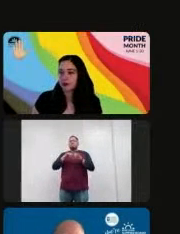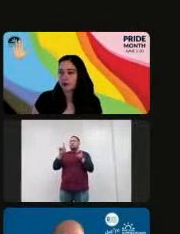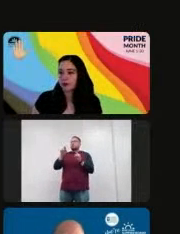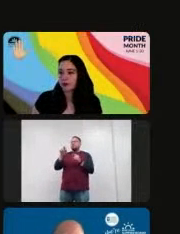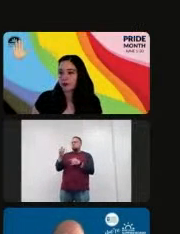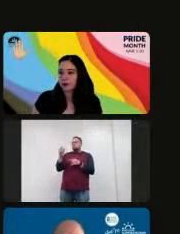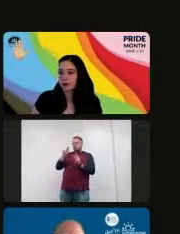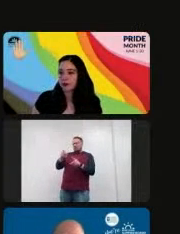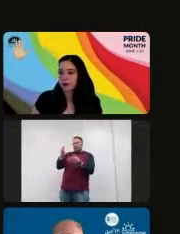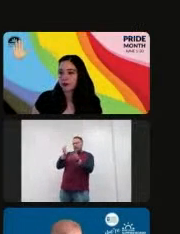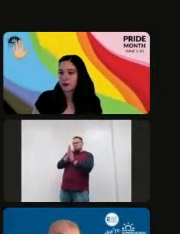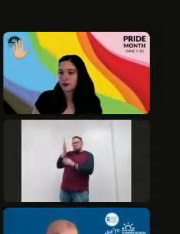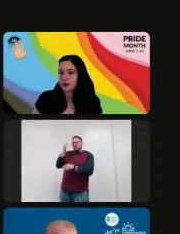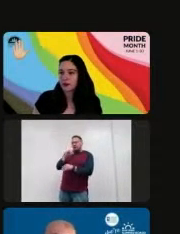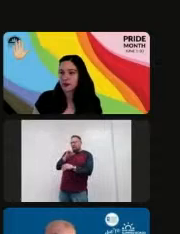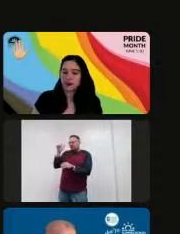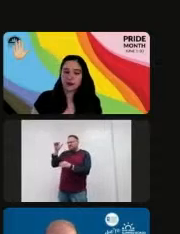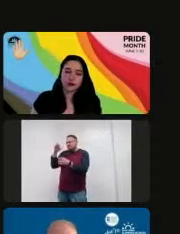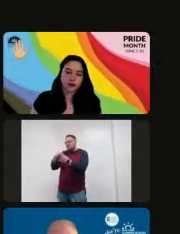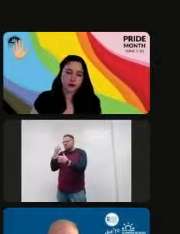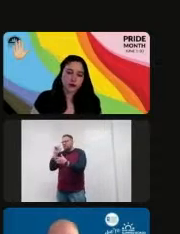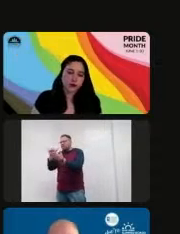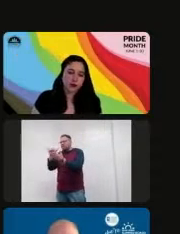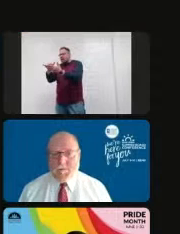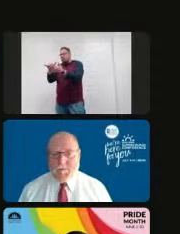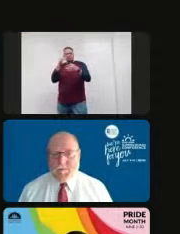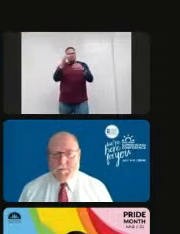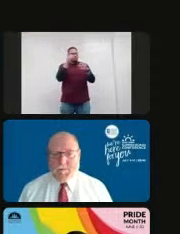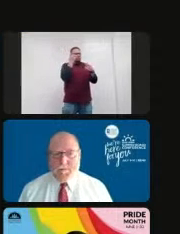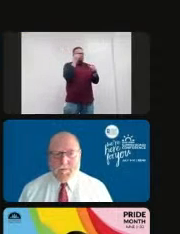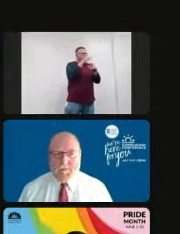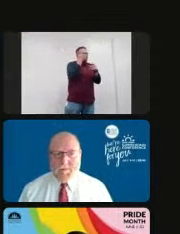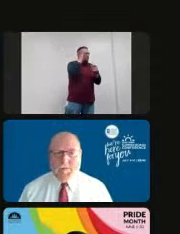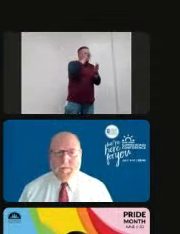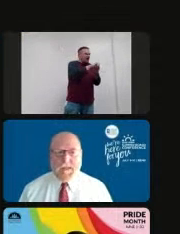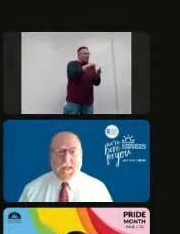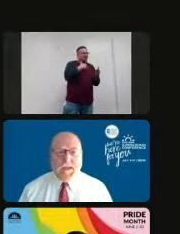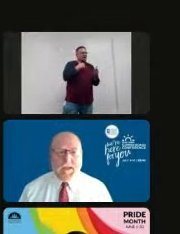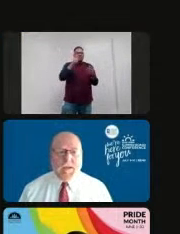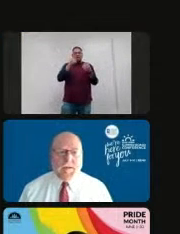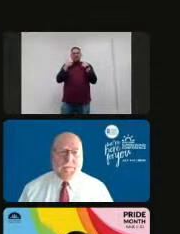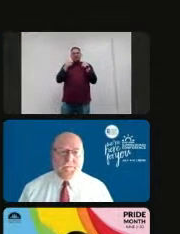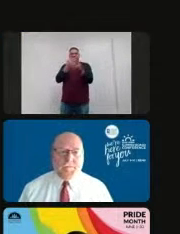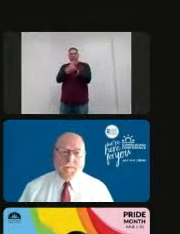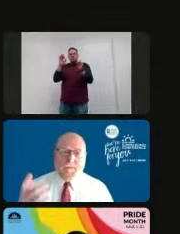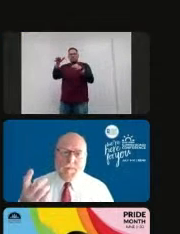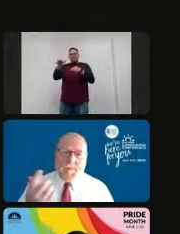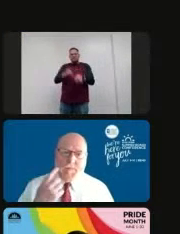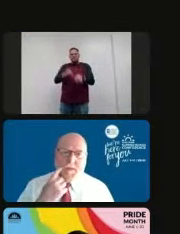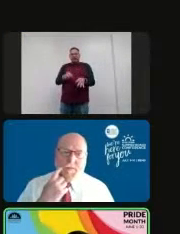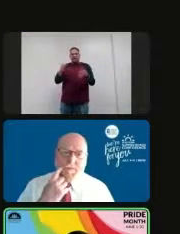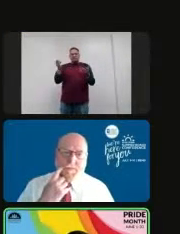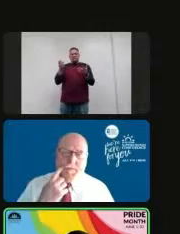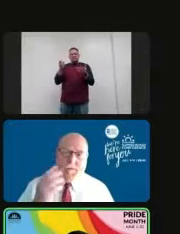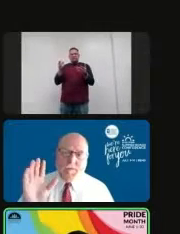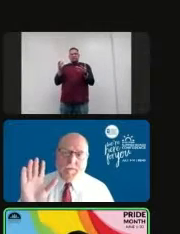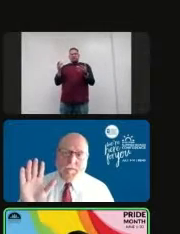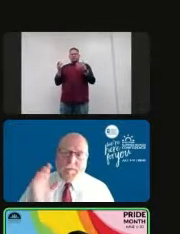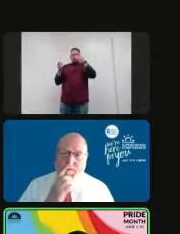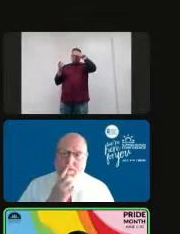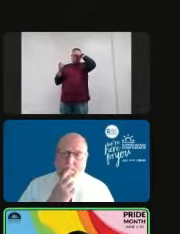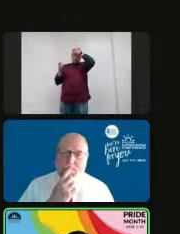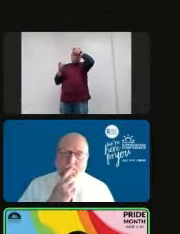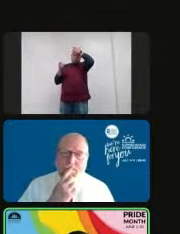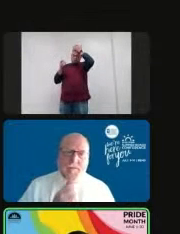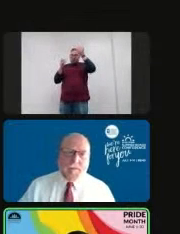me, why did you not vote this way? Why did you vote this way? I should have the freedom to explain and help people understand.